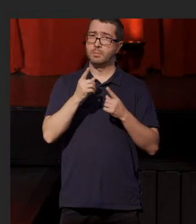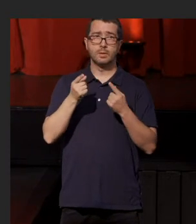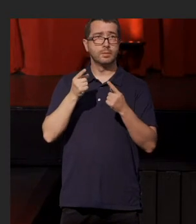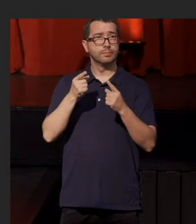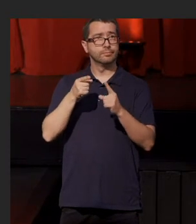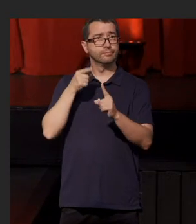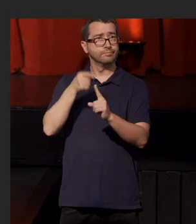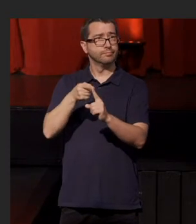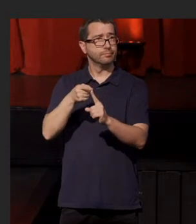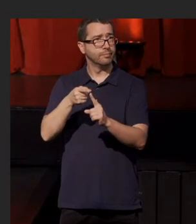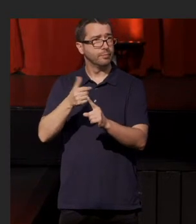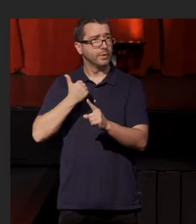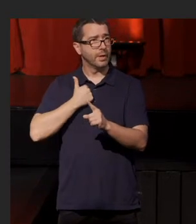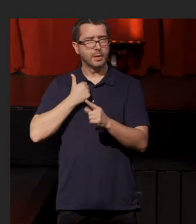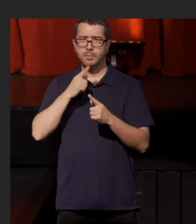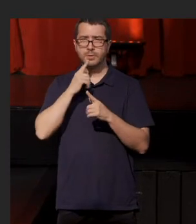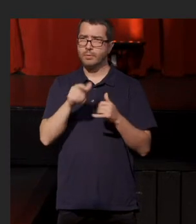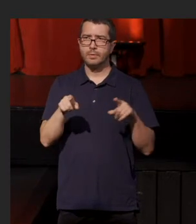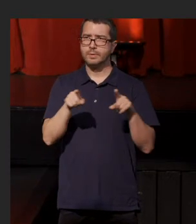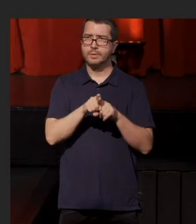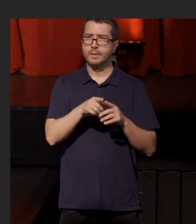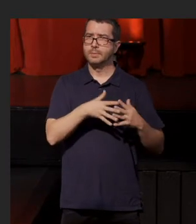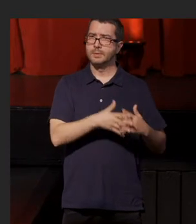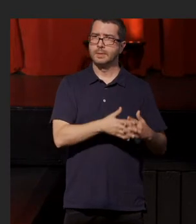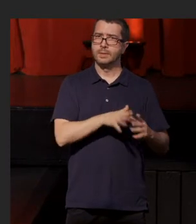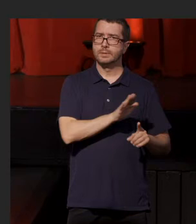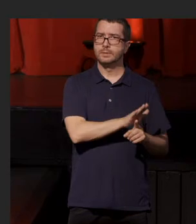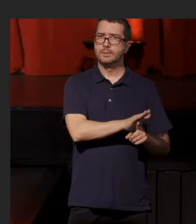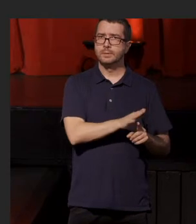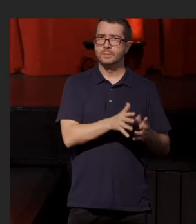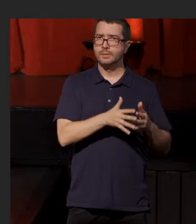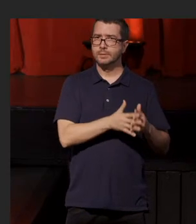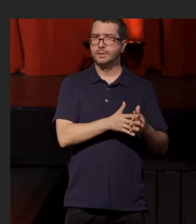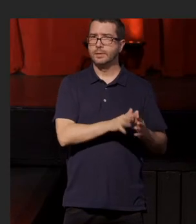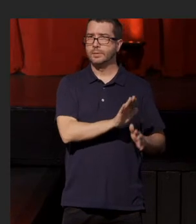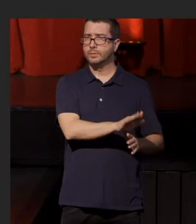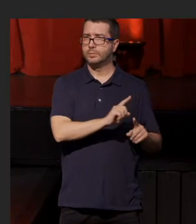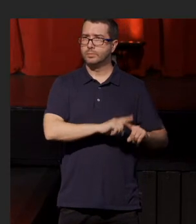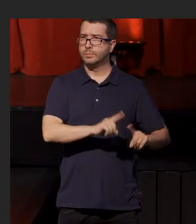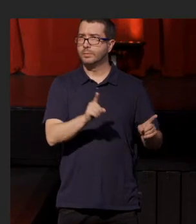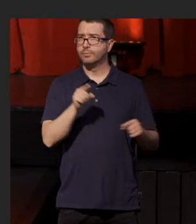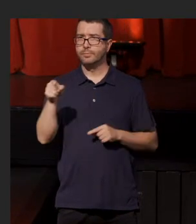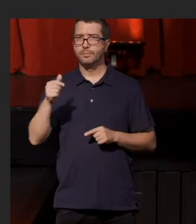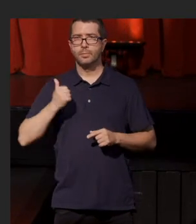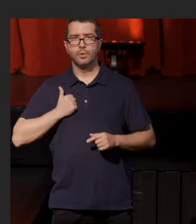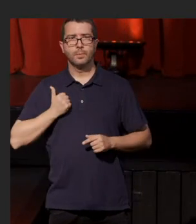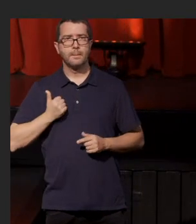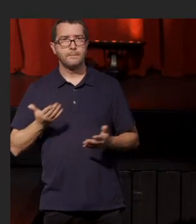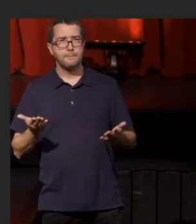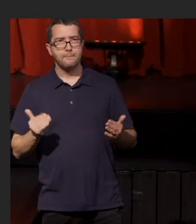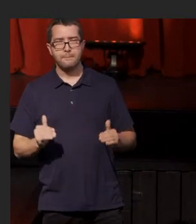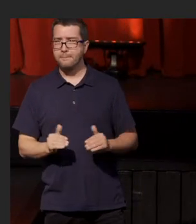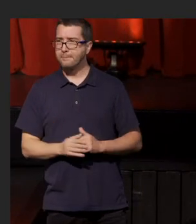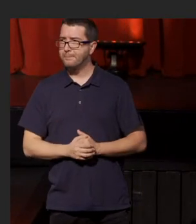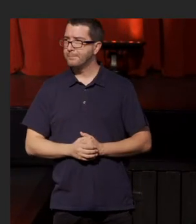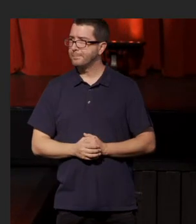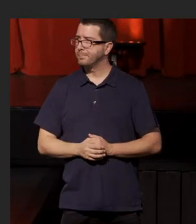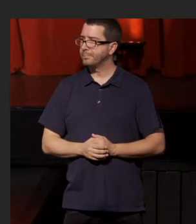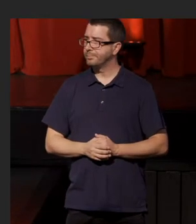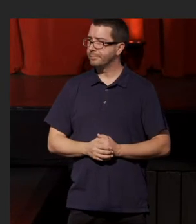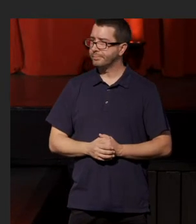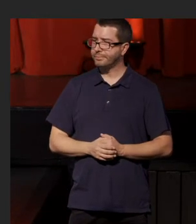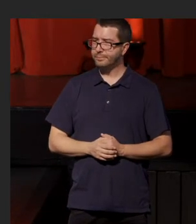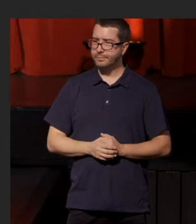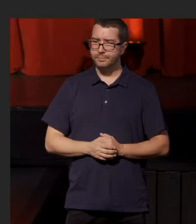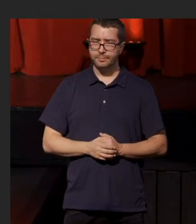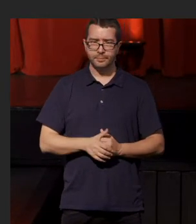haven't seen it to the same scale in Canada that has been shown in the US. I'm not sure if Ms. Hall-Jamieson,